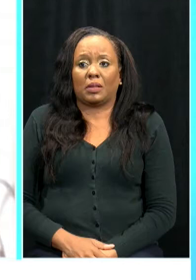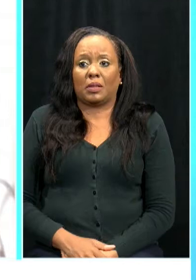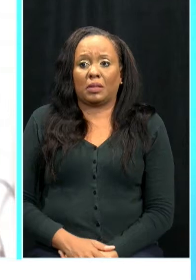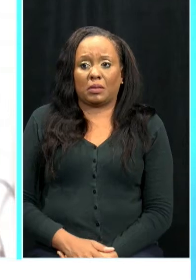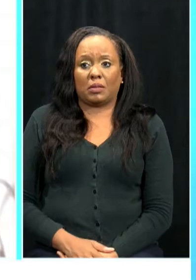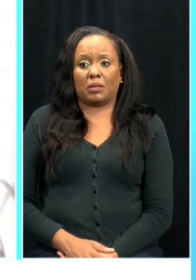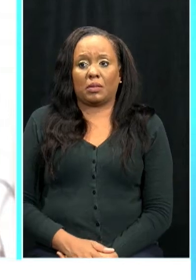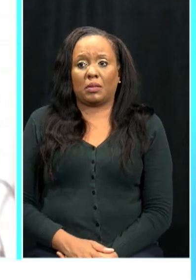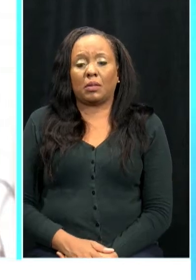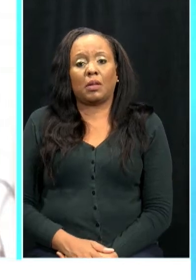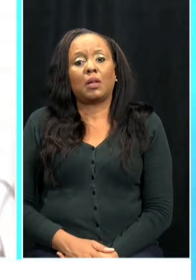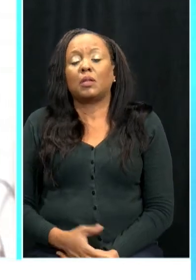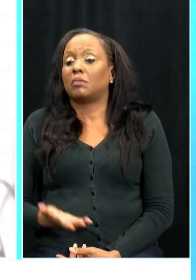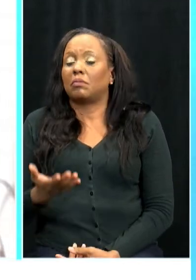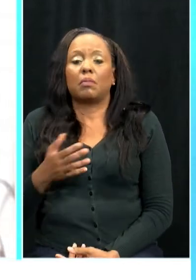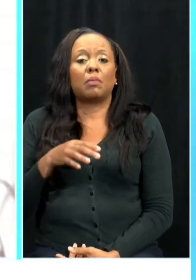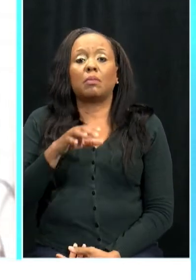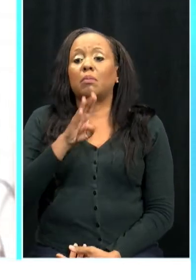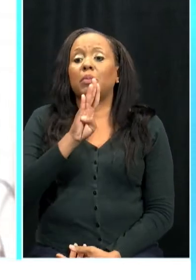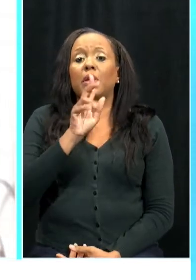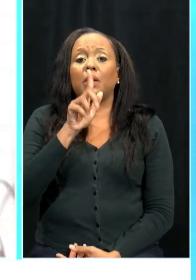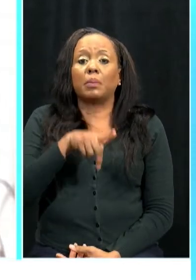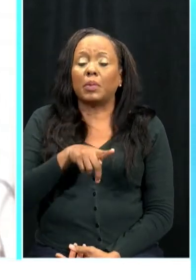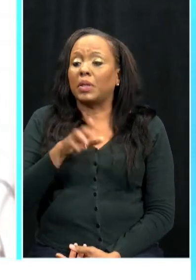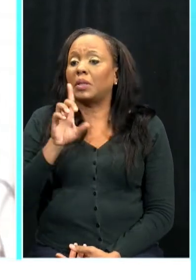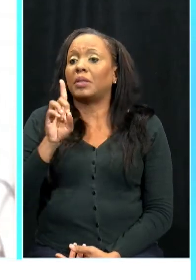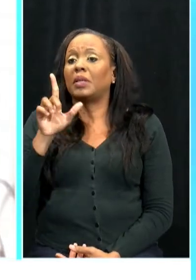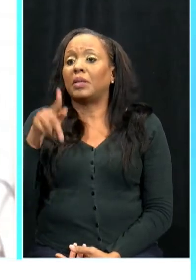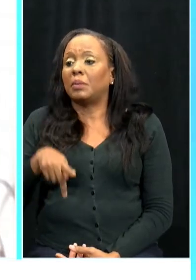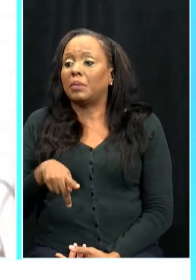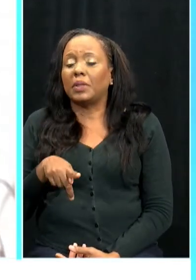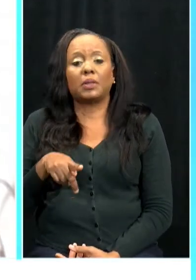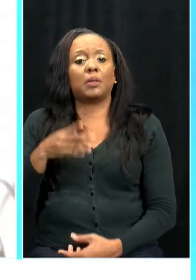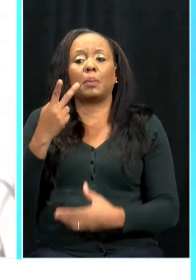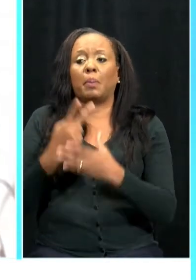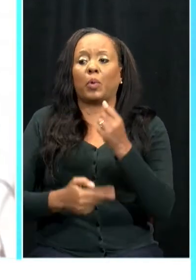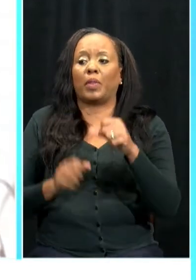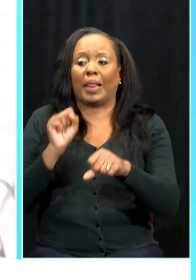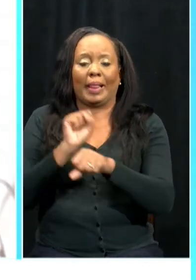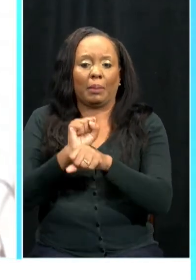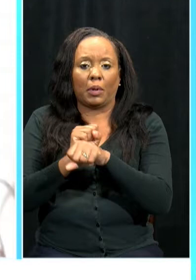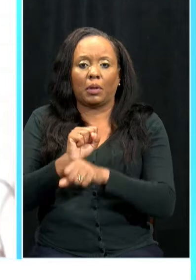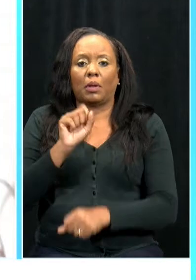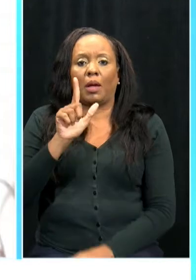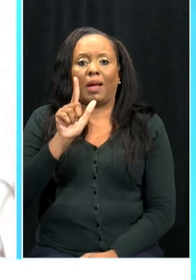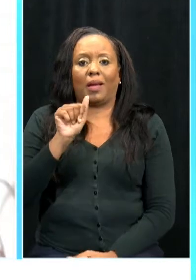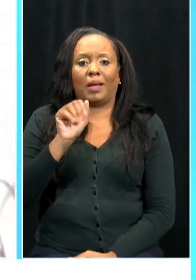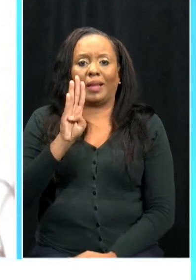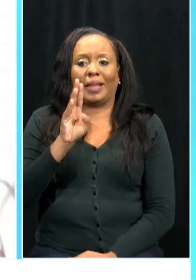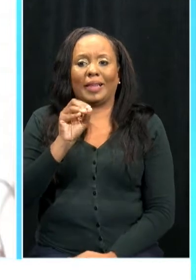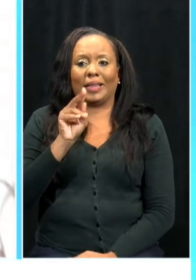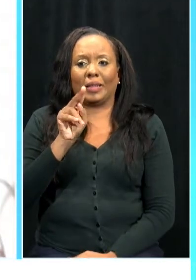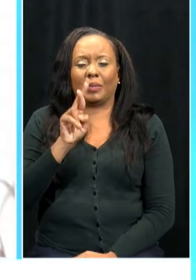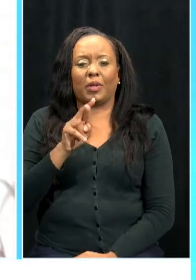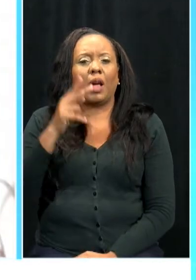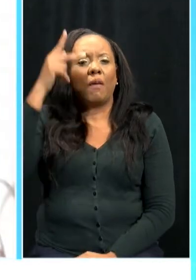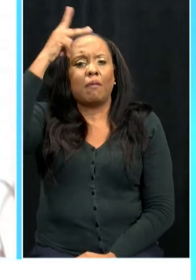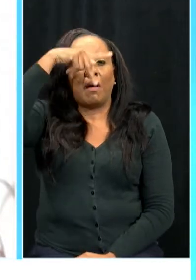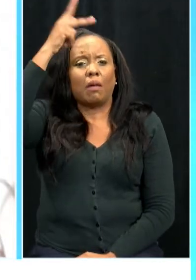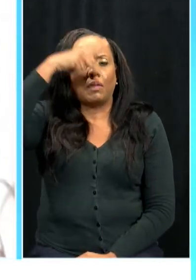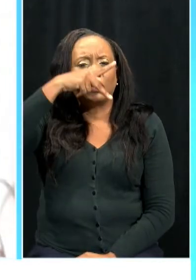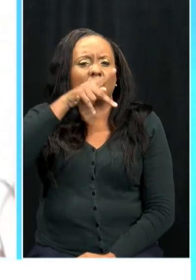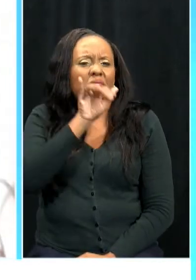They're both Labour parties, so basically their philosophies are very close to Similar, each other. yes. So when you